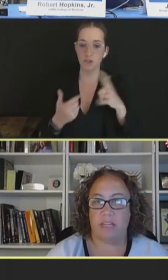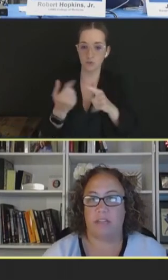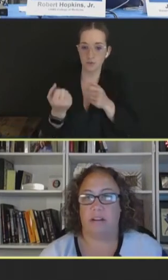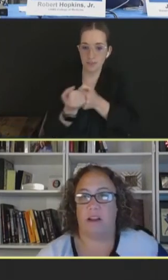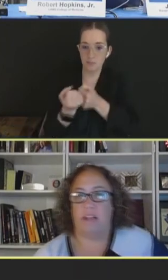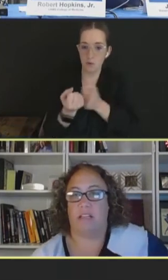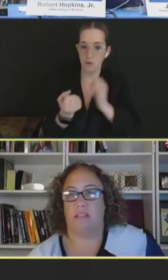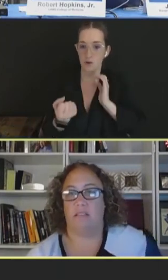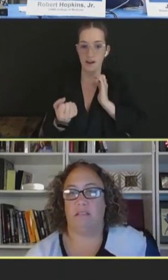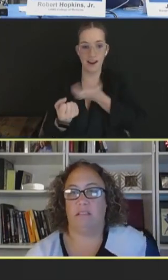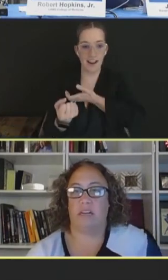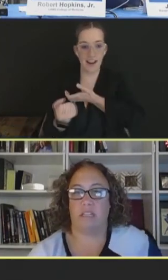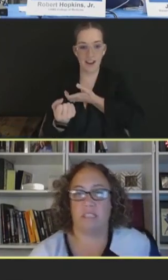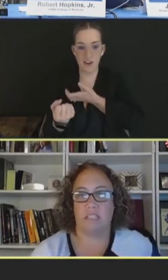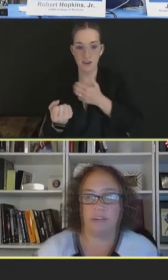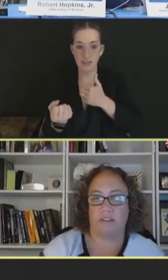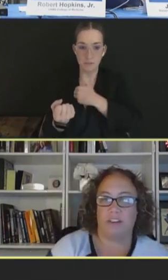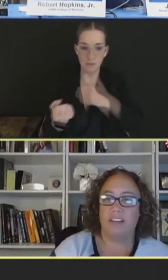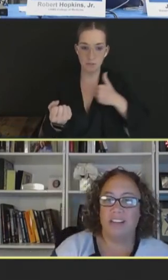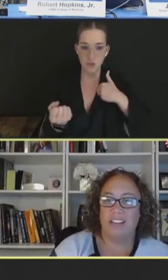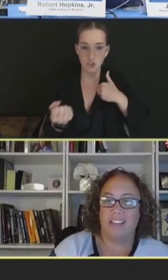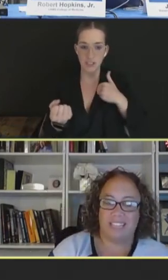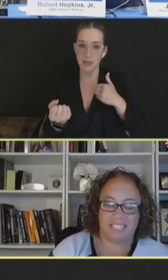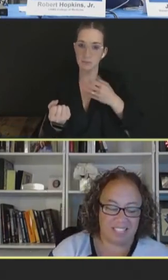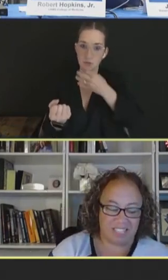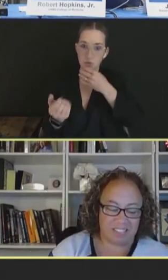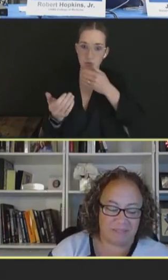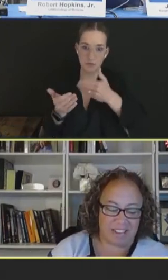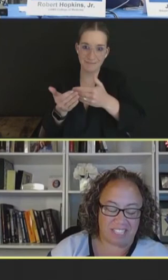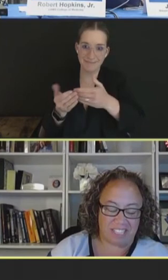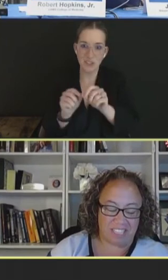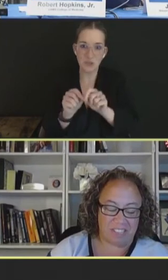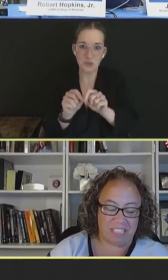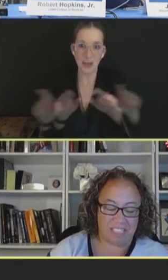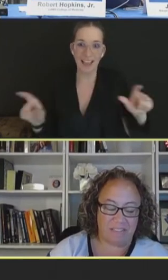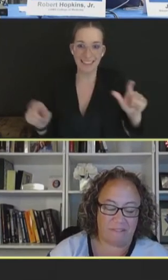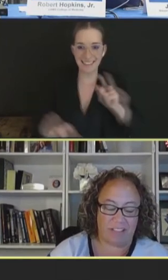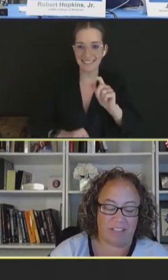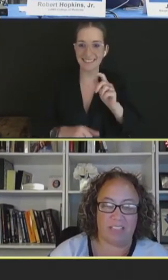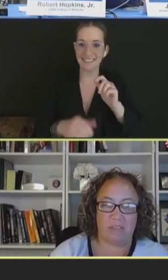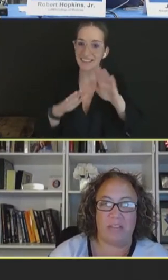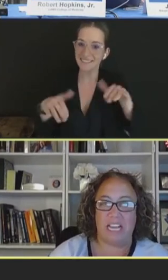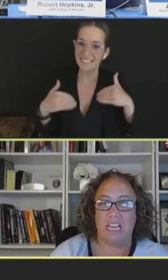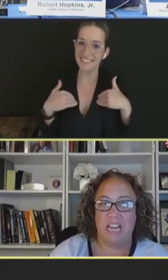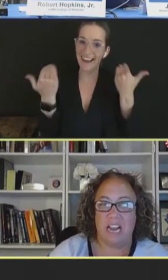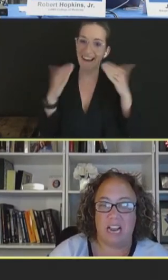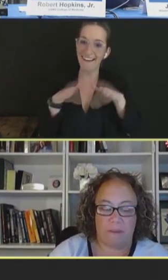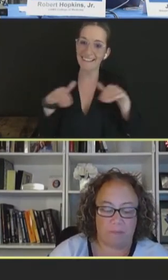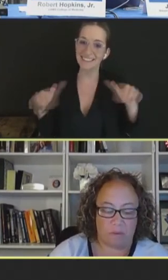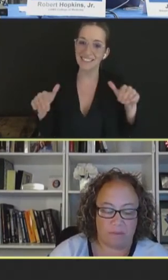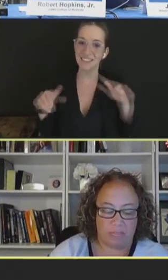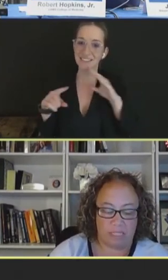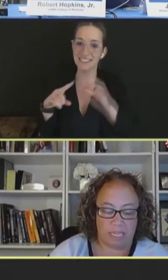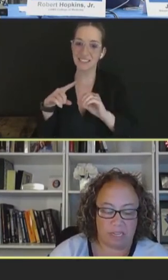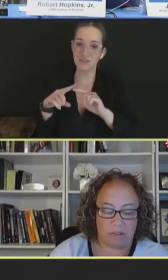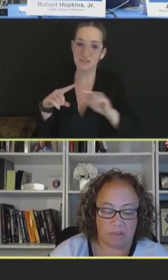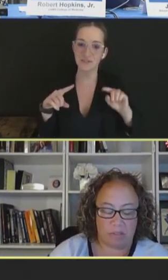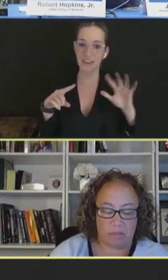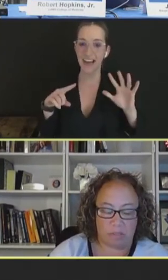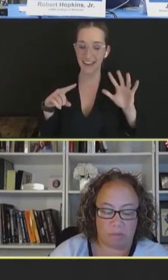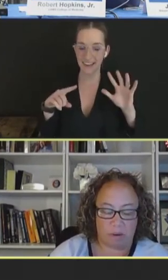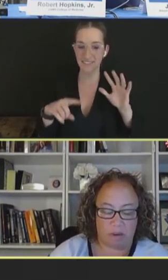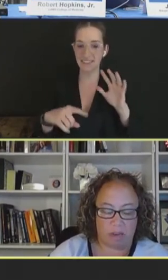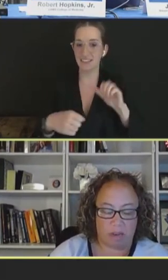pediatric, the youngest of the children pediatric doses, hopefully in the next week. We've continued